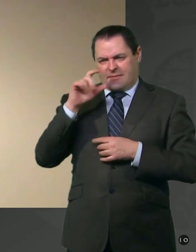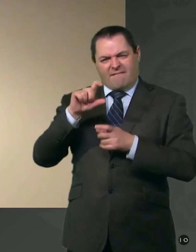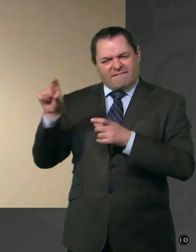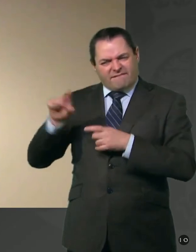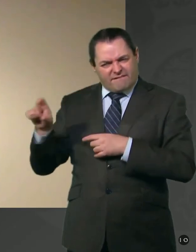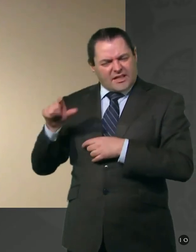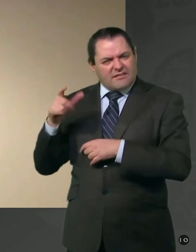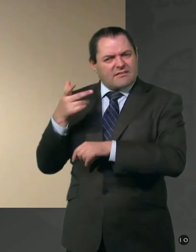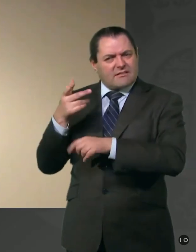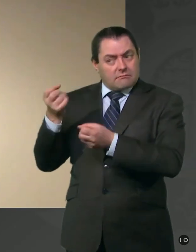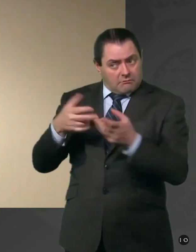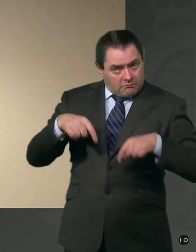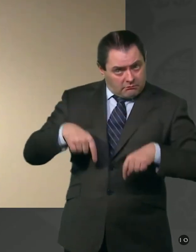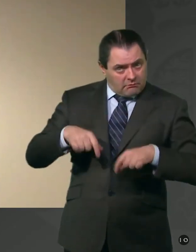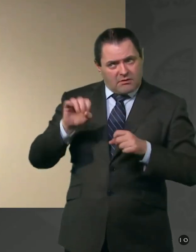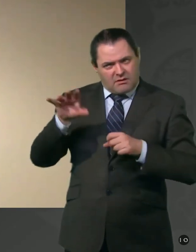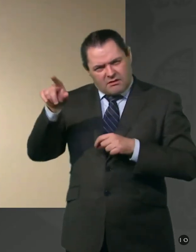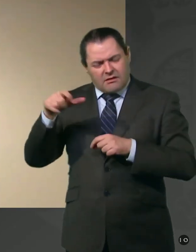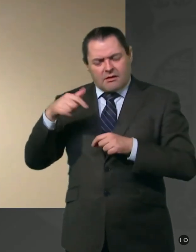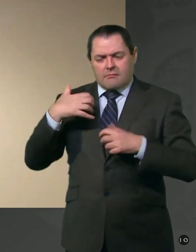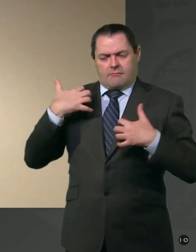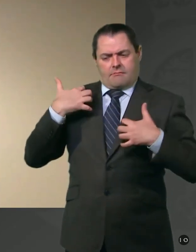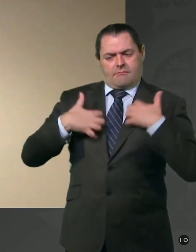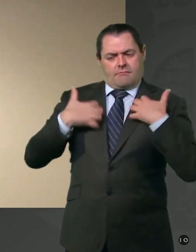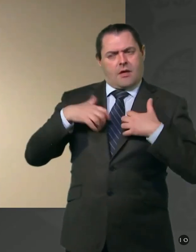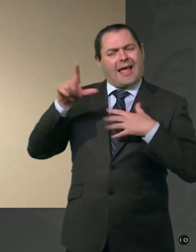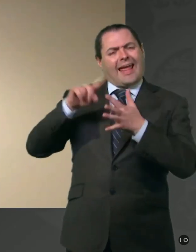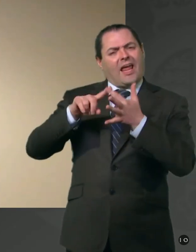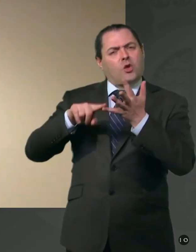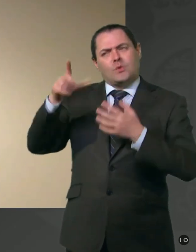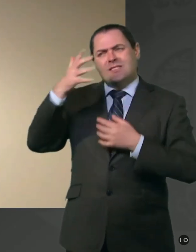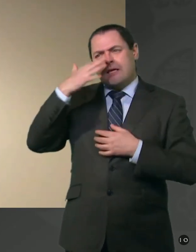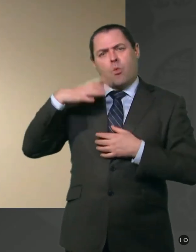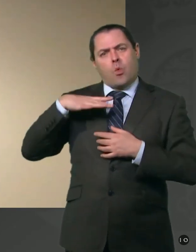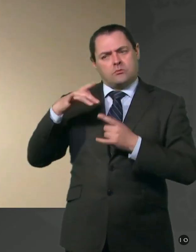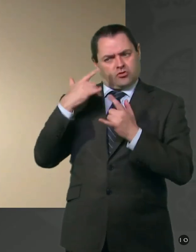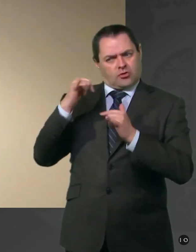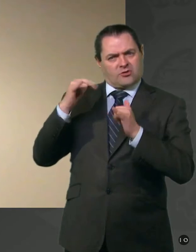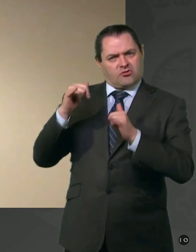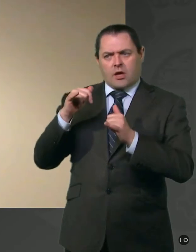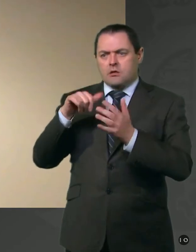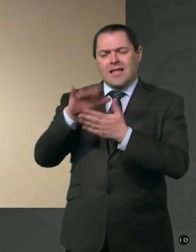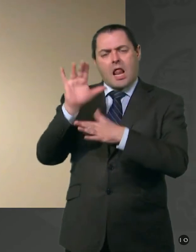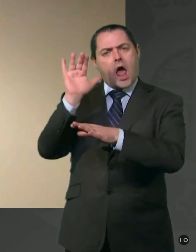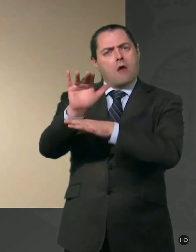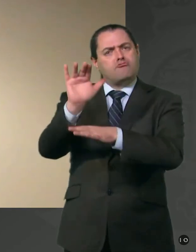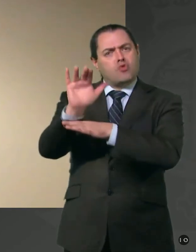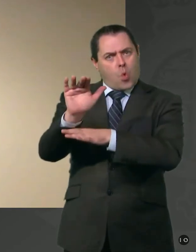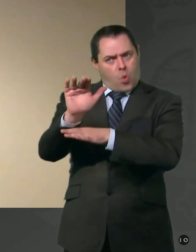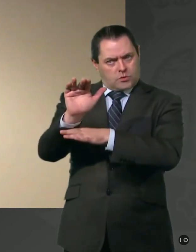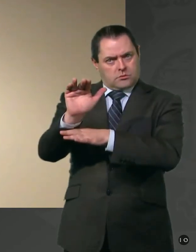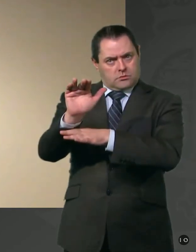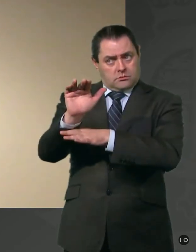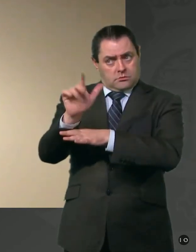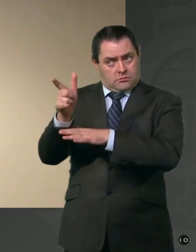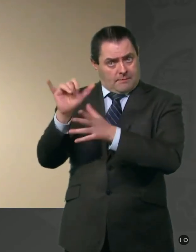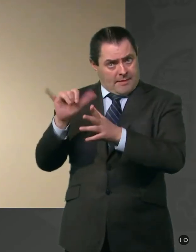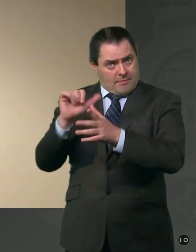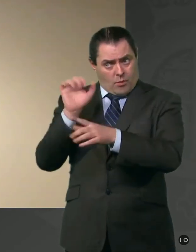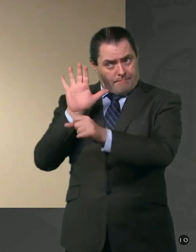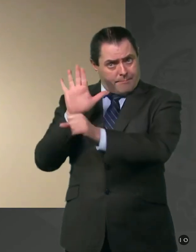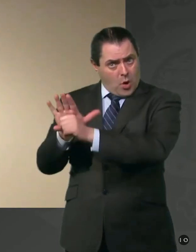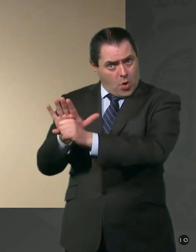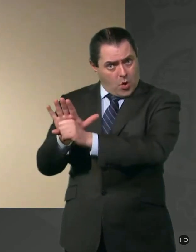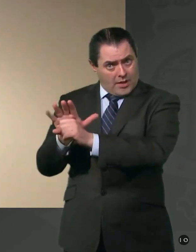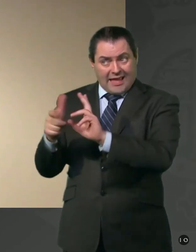export restrictions on UK manufactured vaccines should that occur? And more generally, yesterday you said that you've done